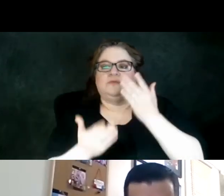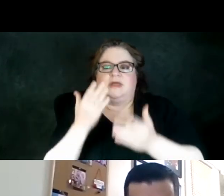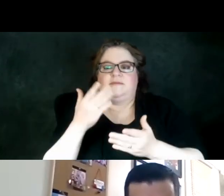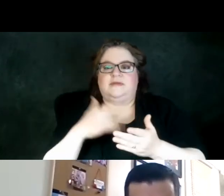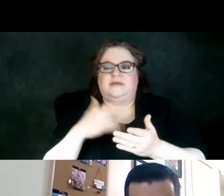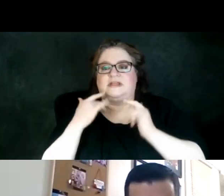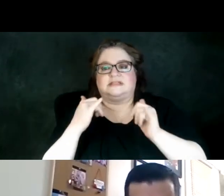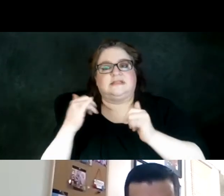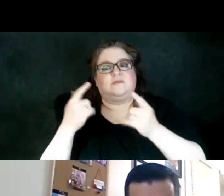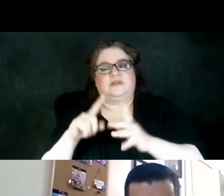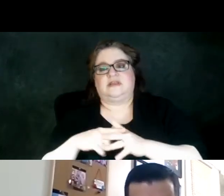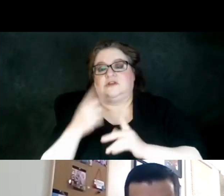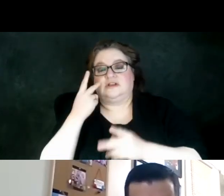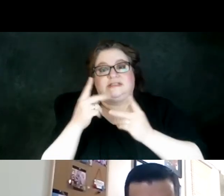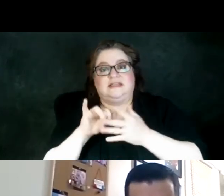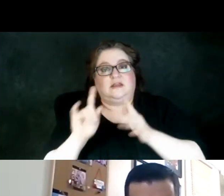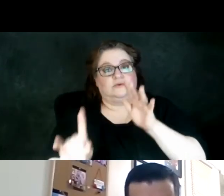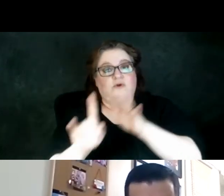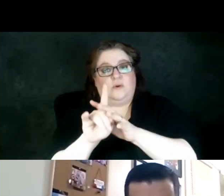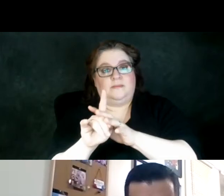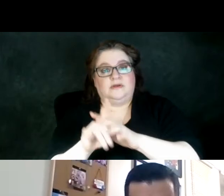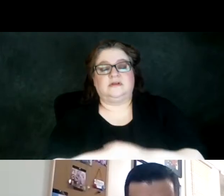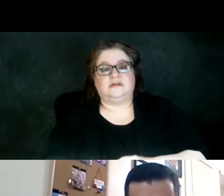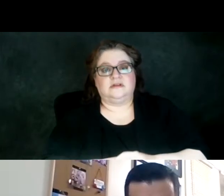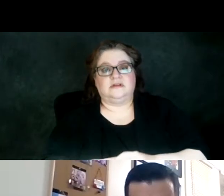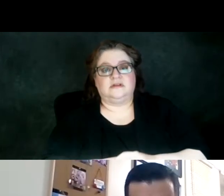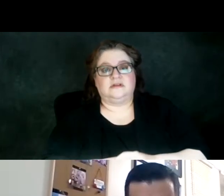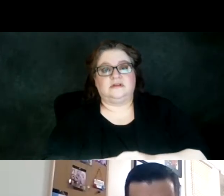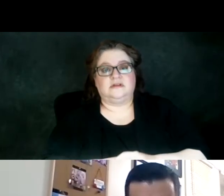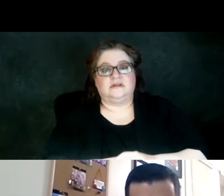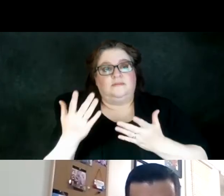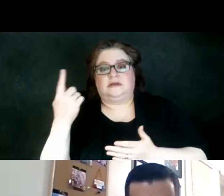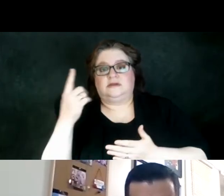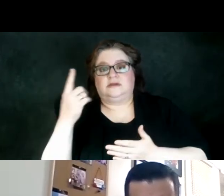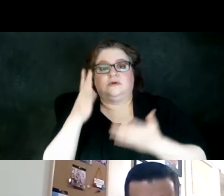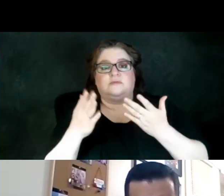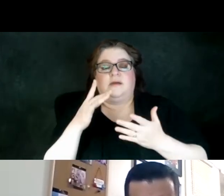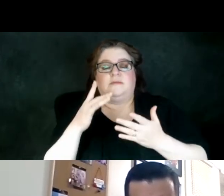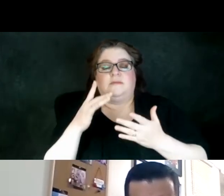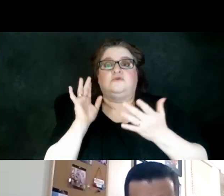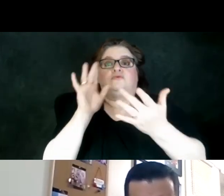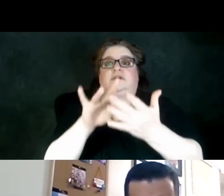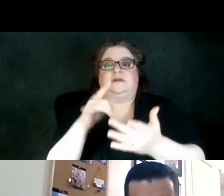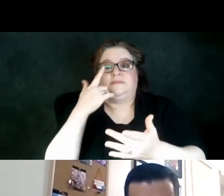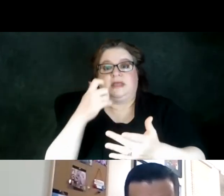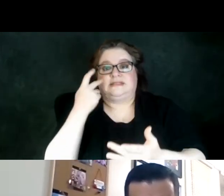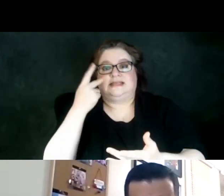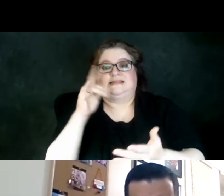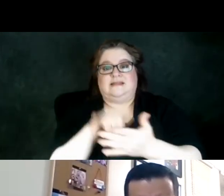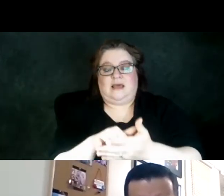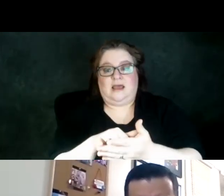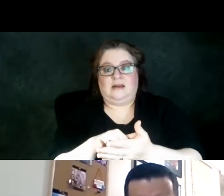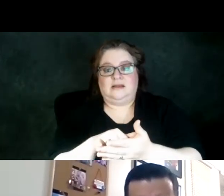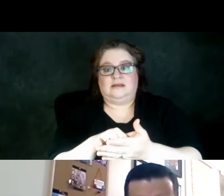same. When they start to see you show up, then someone will probably reach out to you because they see that and